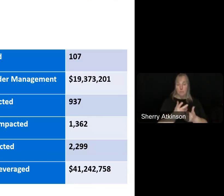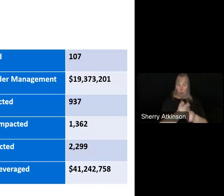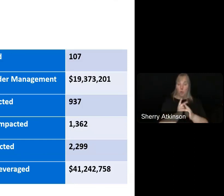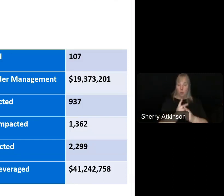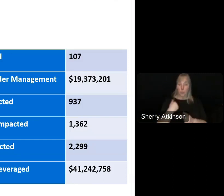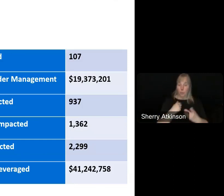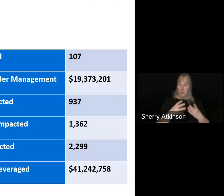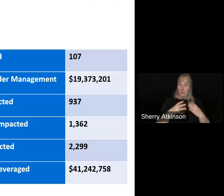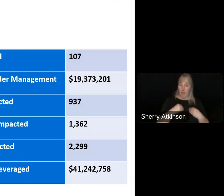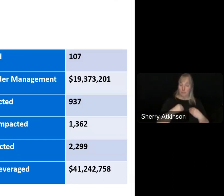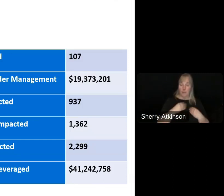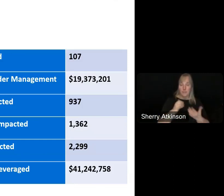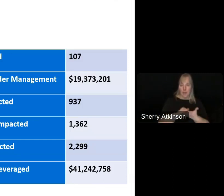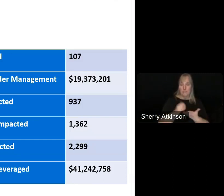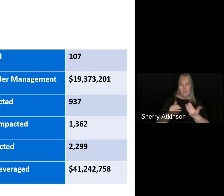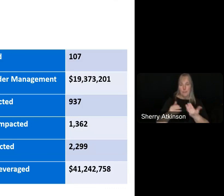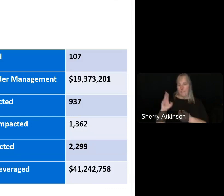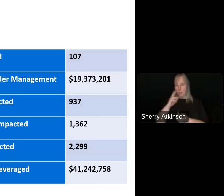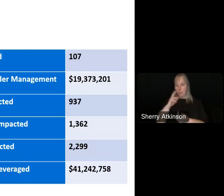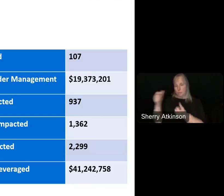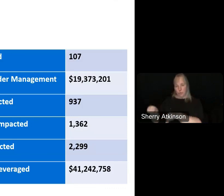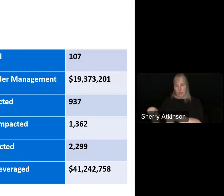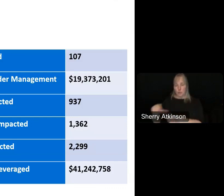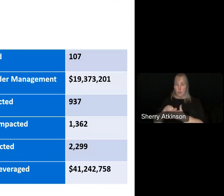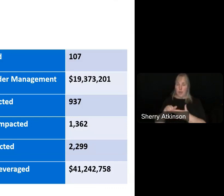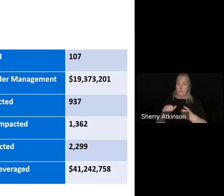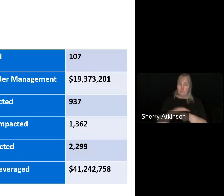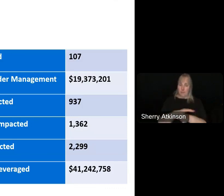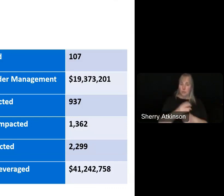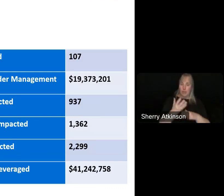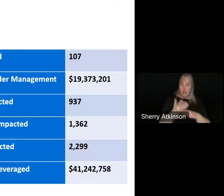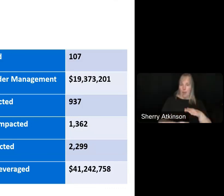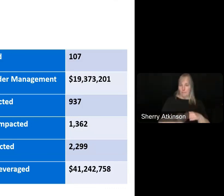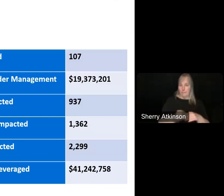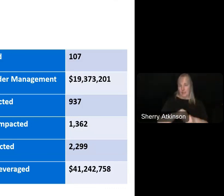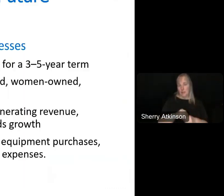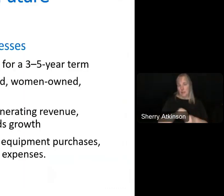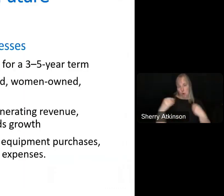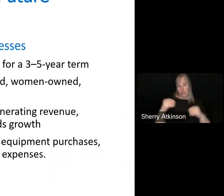might not. So it kind of fills a gap in the market.